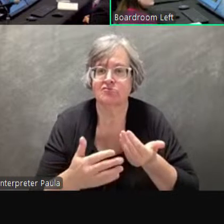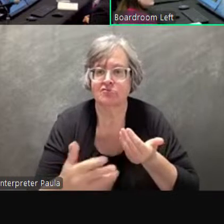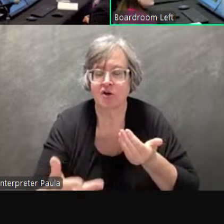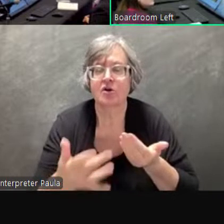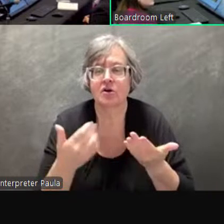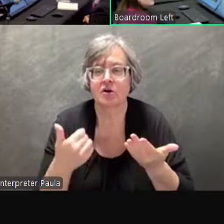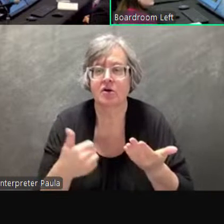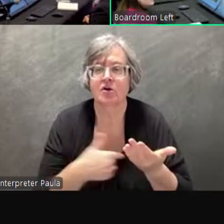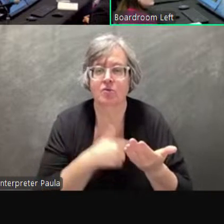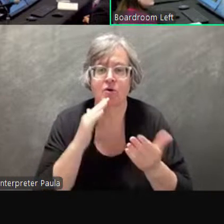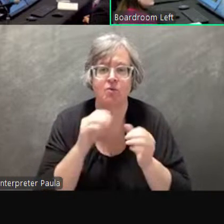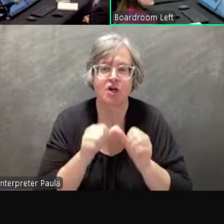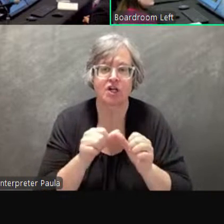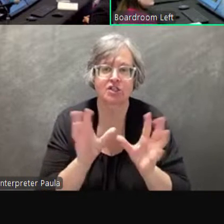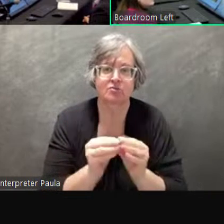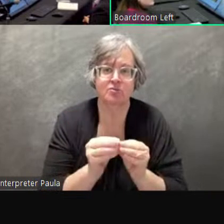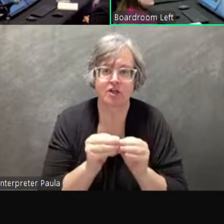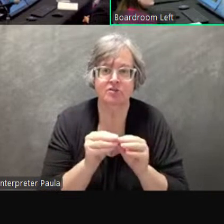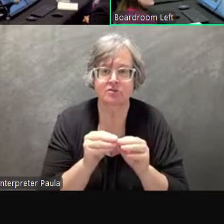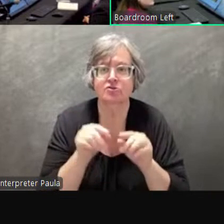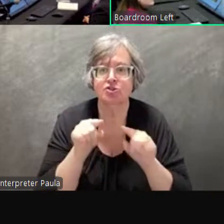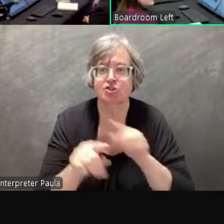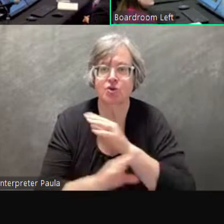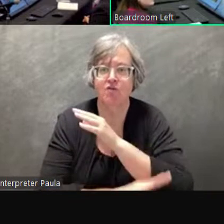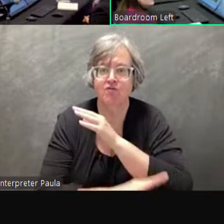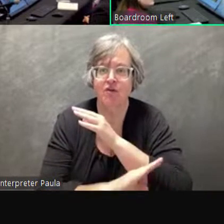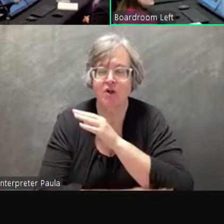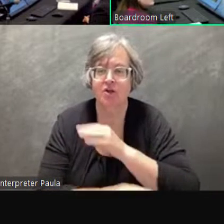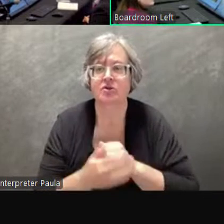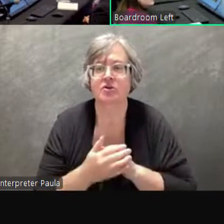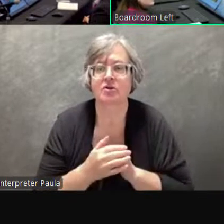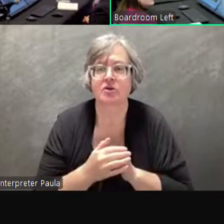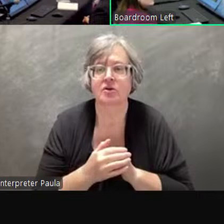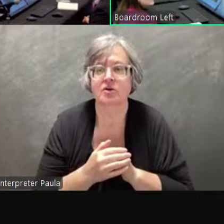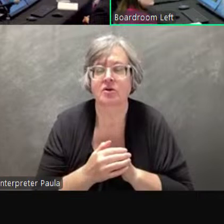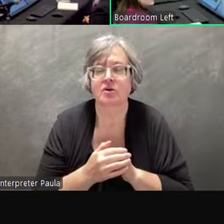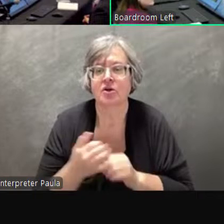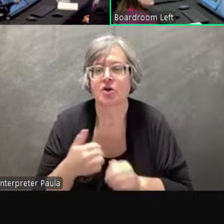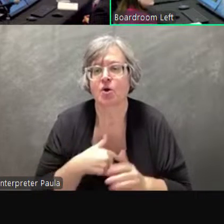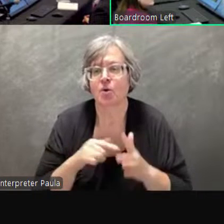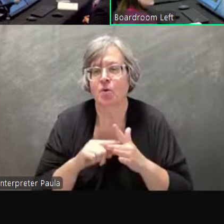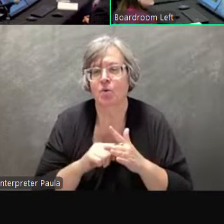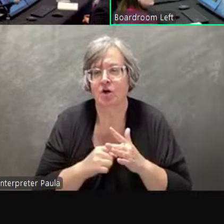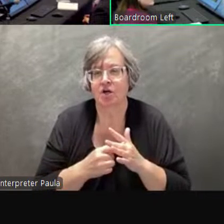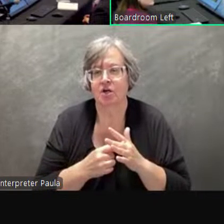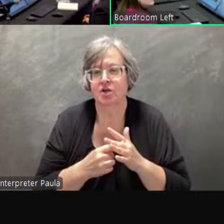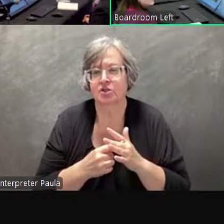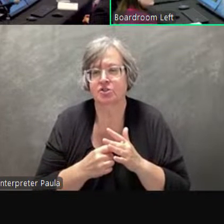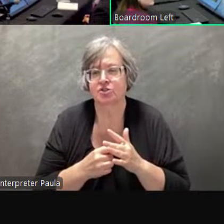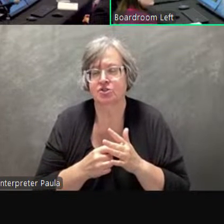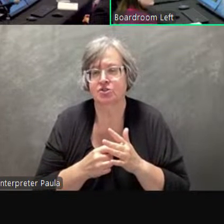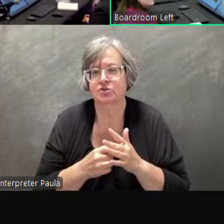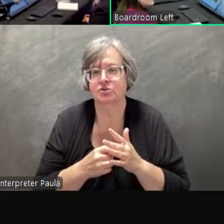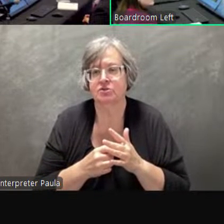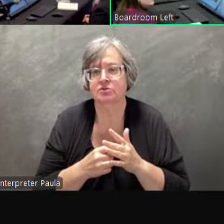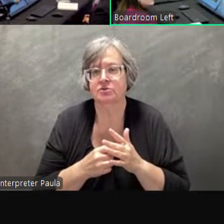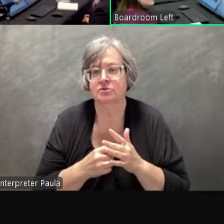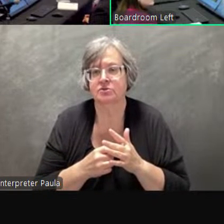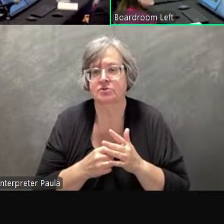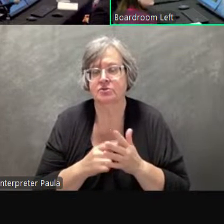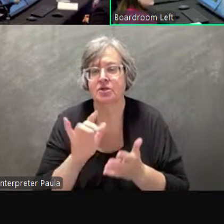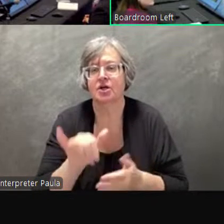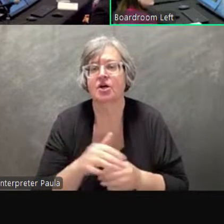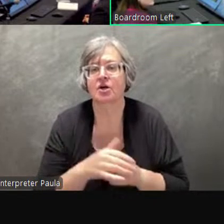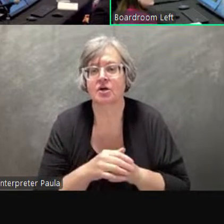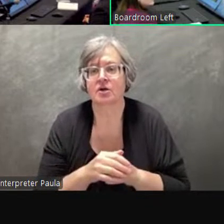fall and as the House side of this conversation starts to really get started, which is